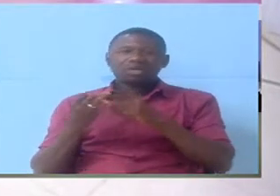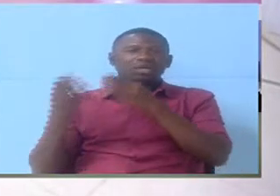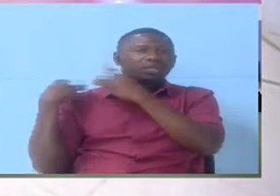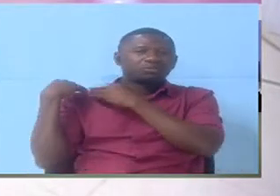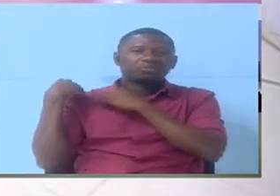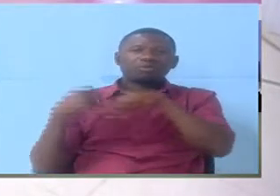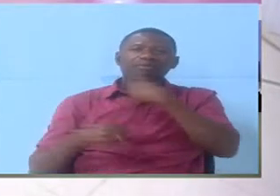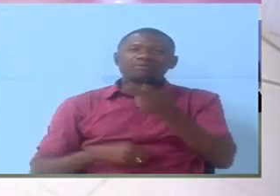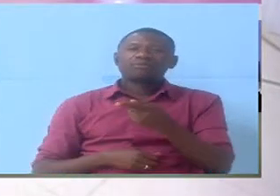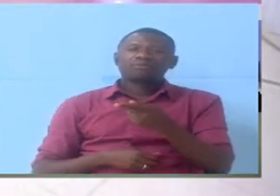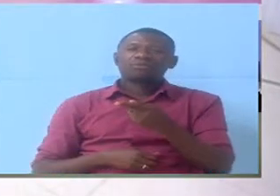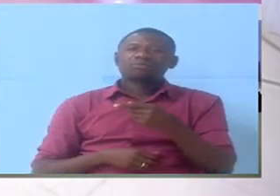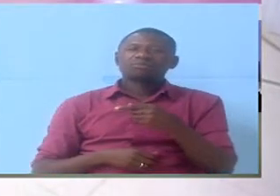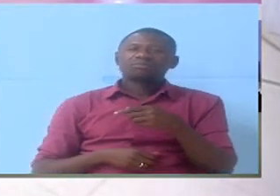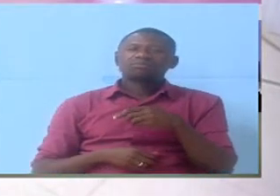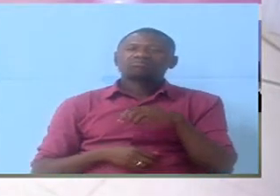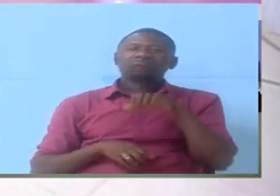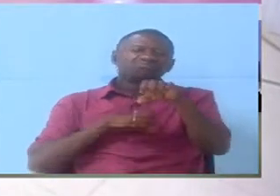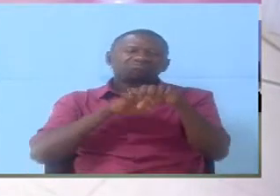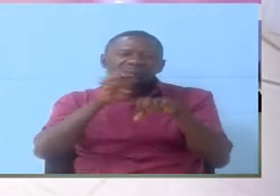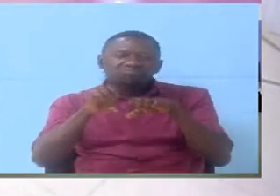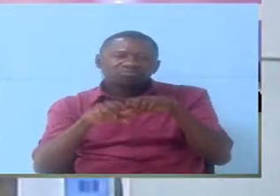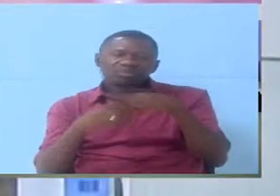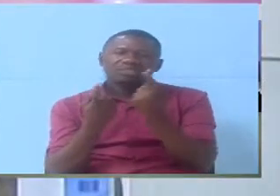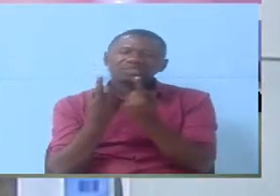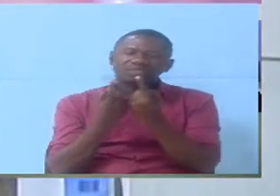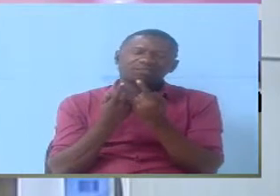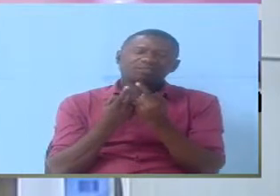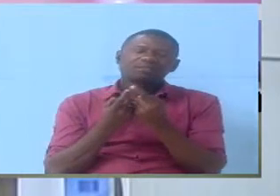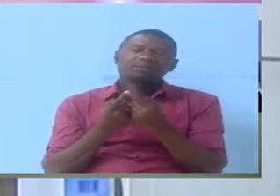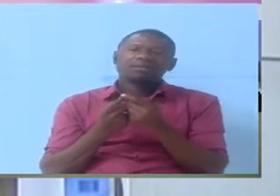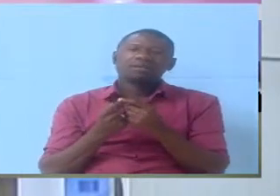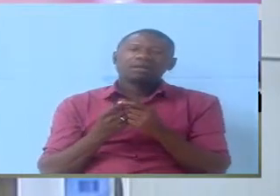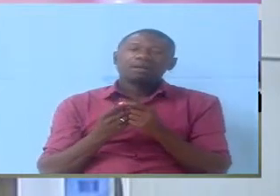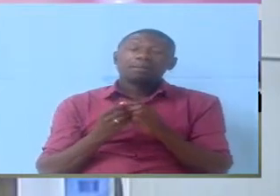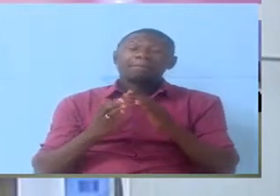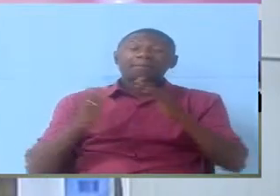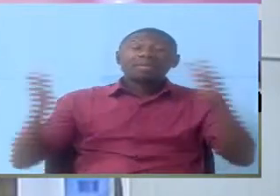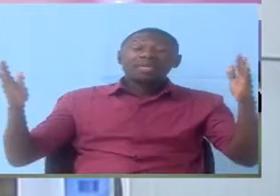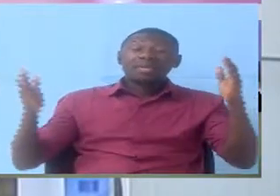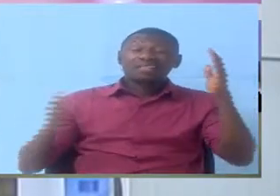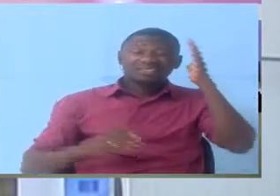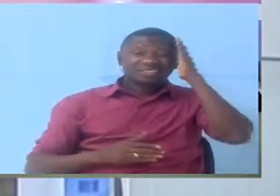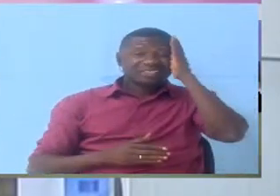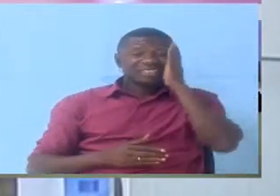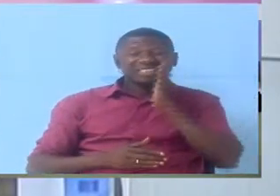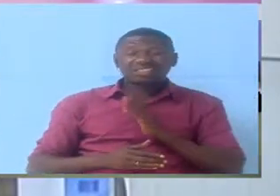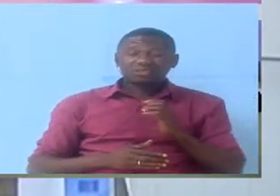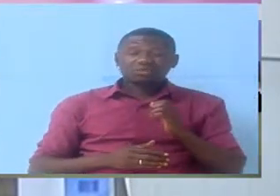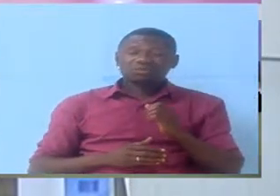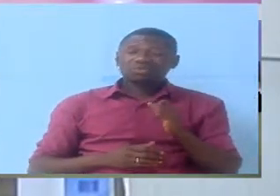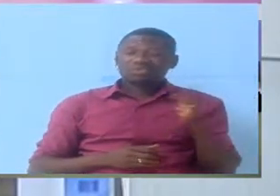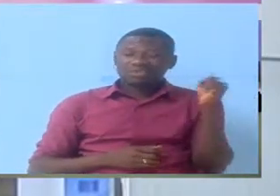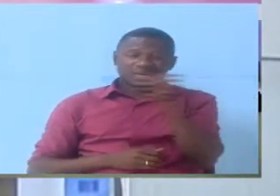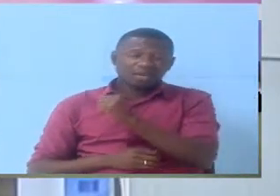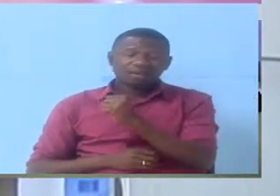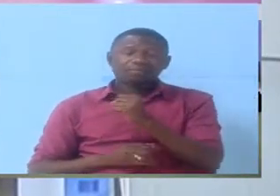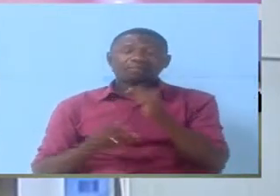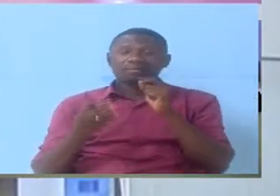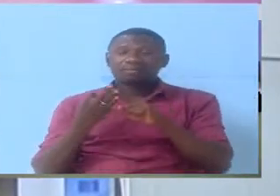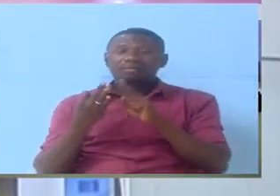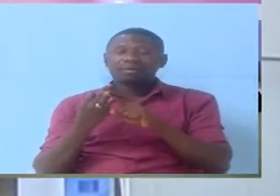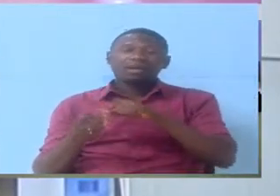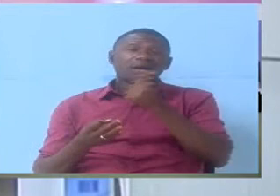Andu tapalea kulu fanalu ibetele koto. Major crime. Aninying kujau nyaton kabalu. And Interpol.